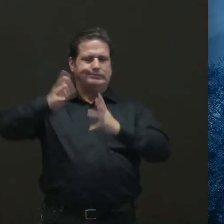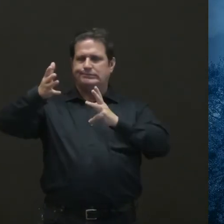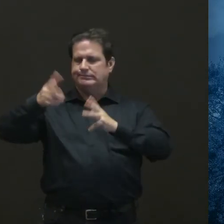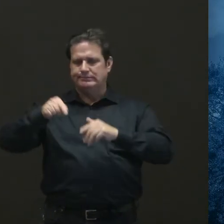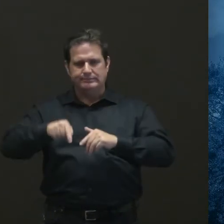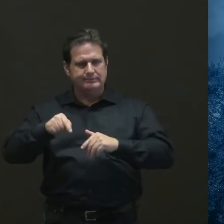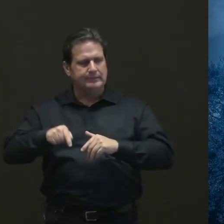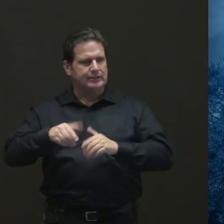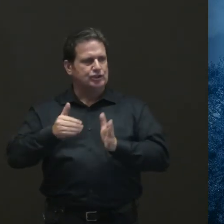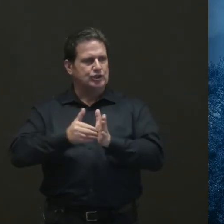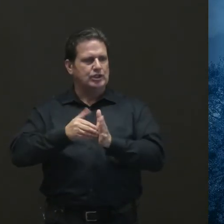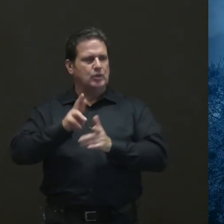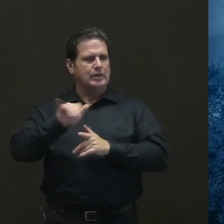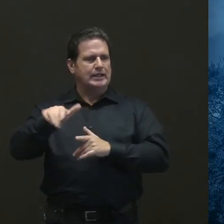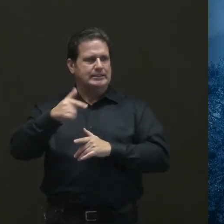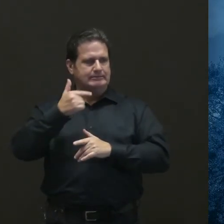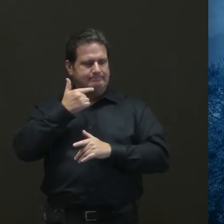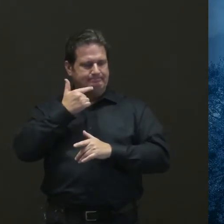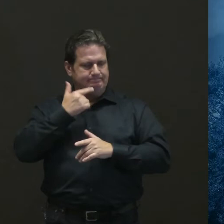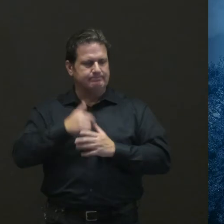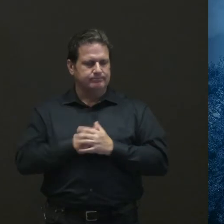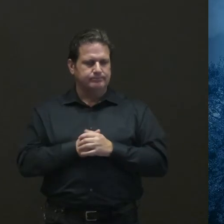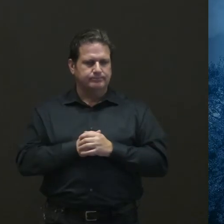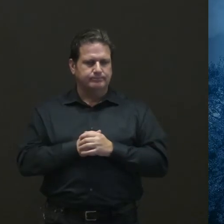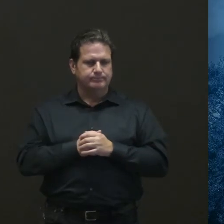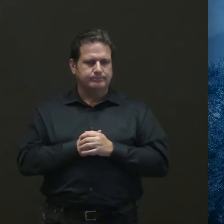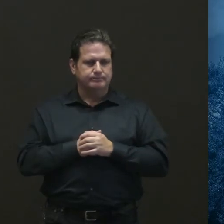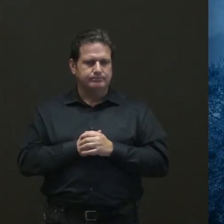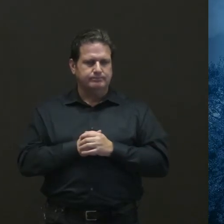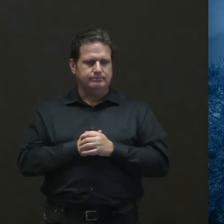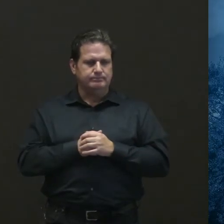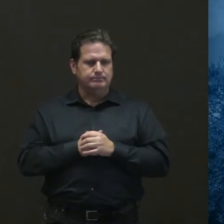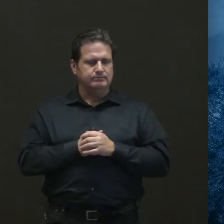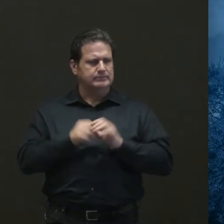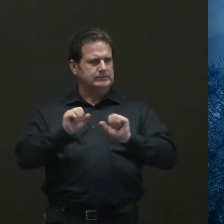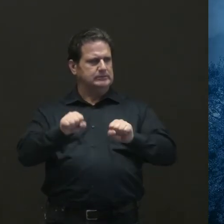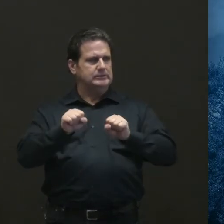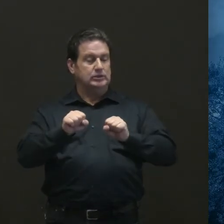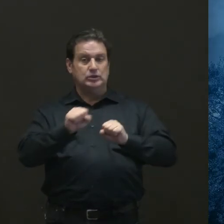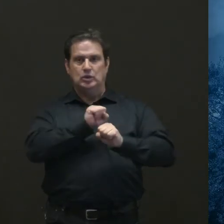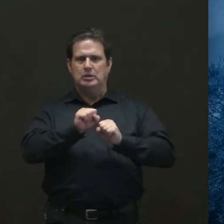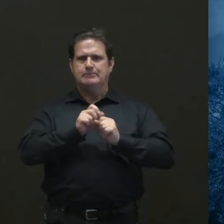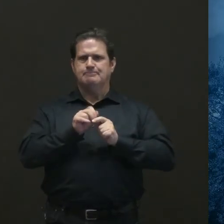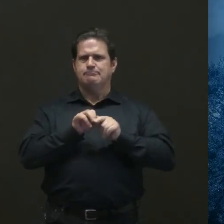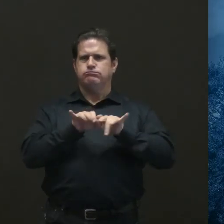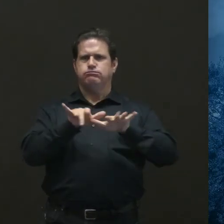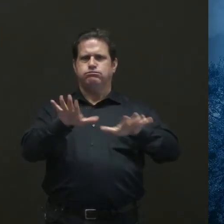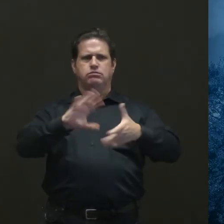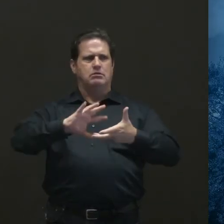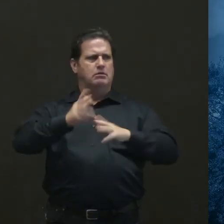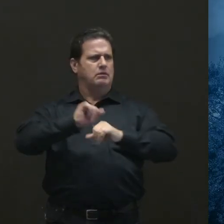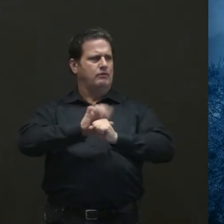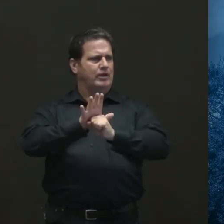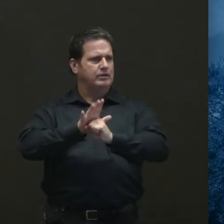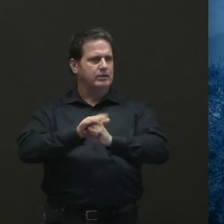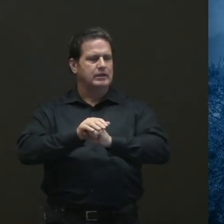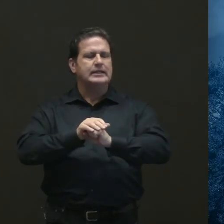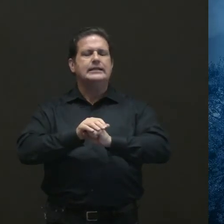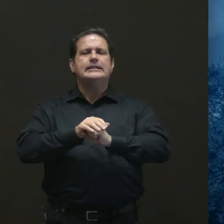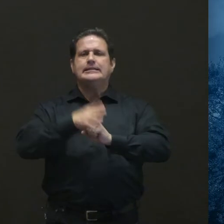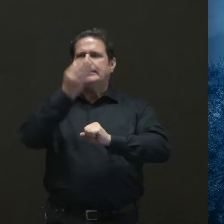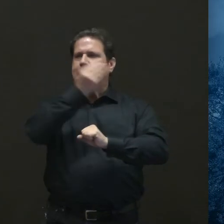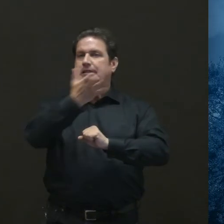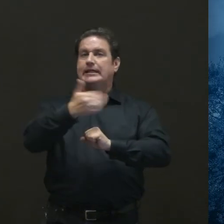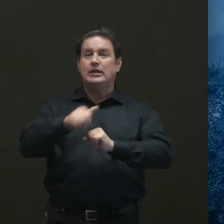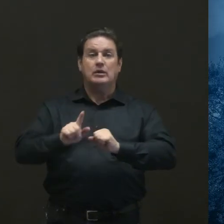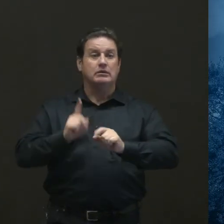as Dr. Rattay characterized it last time, potentially a super spreader event. We have got the word out that anybody